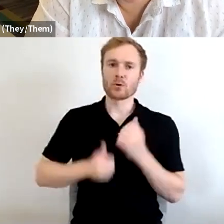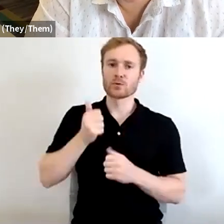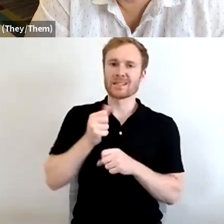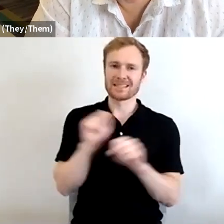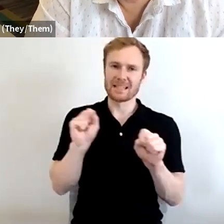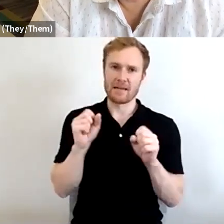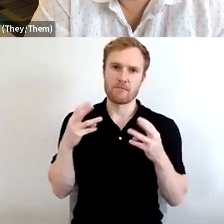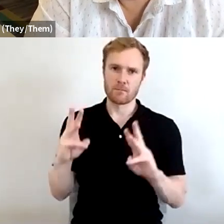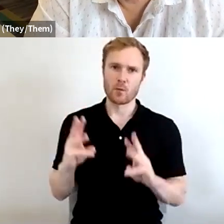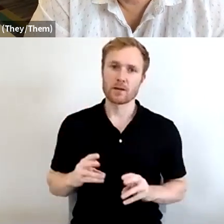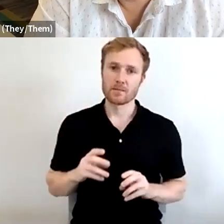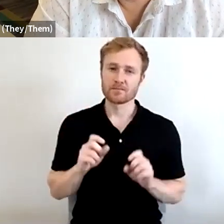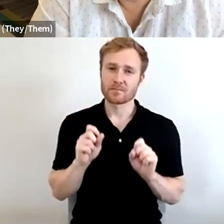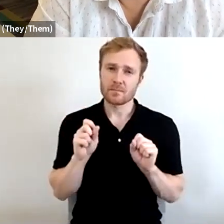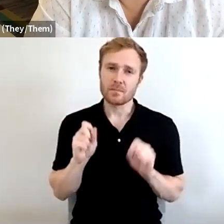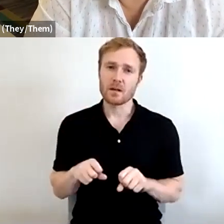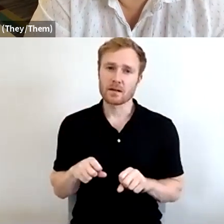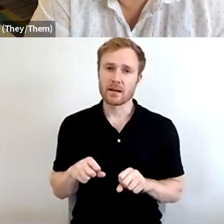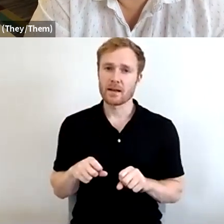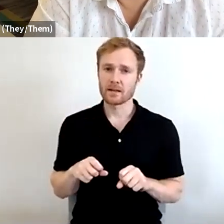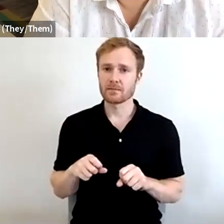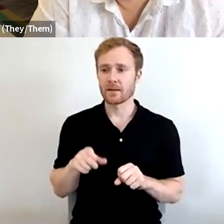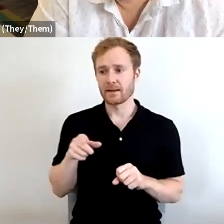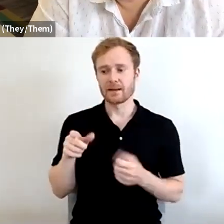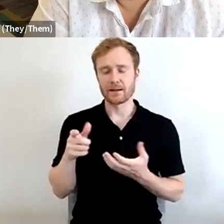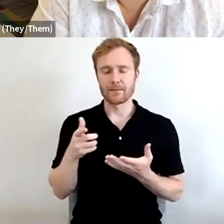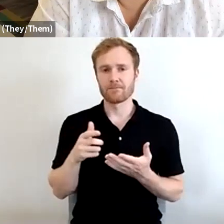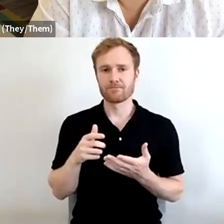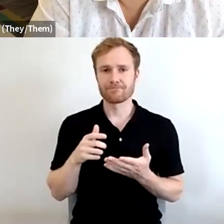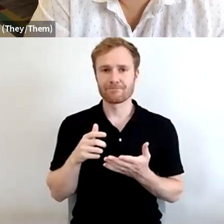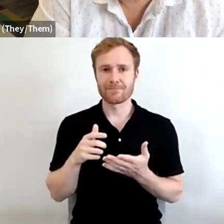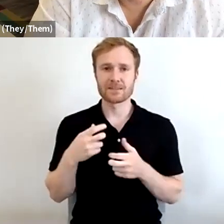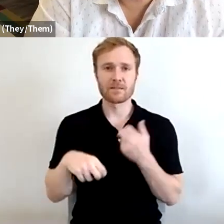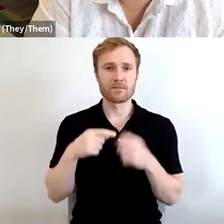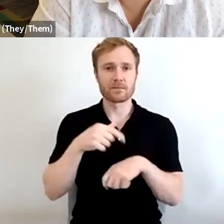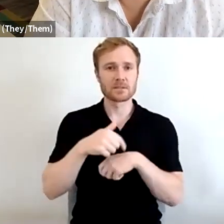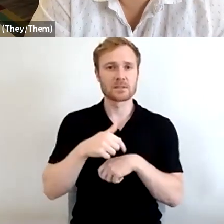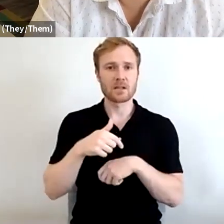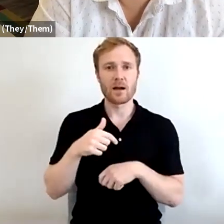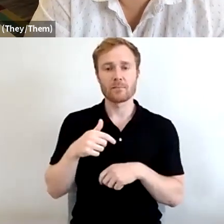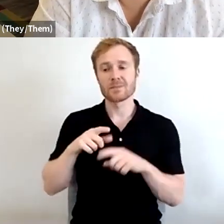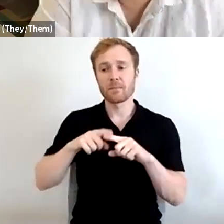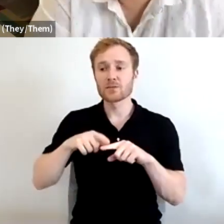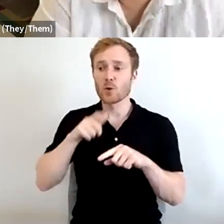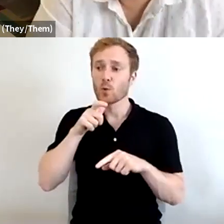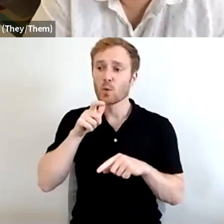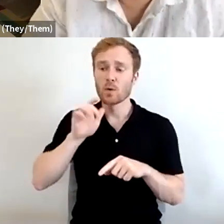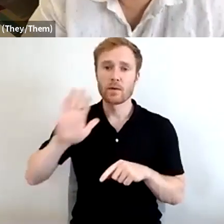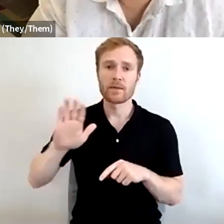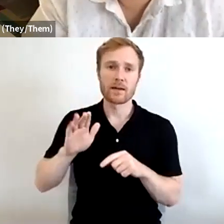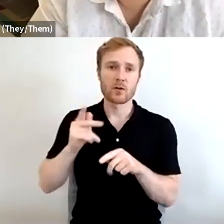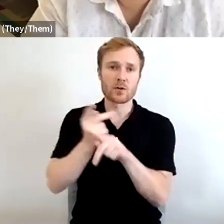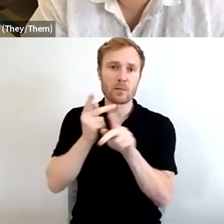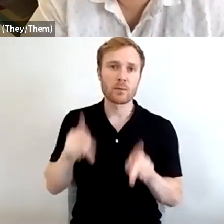be a vulnerable time depending on who their caregivers are or what their living situation is, or a whole variety of other